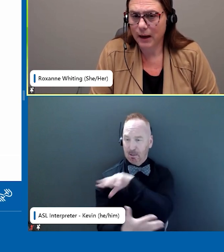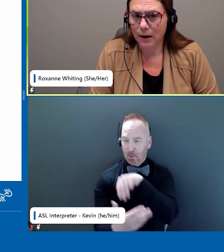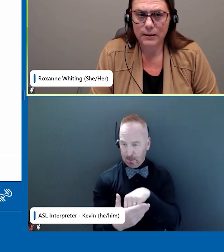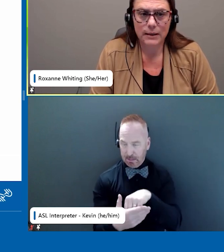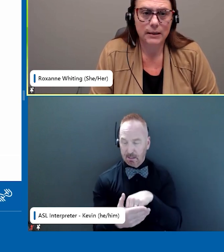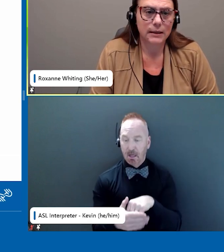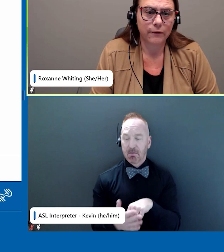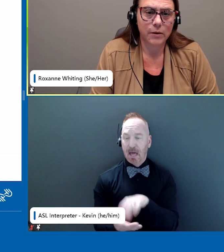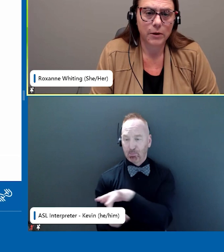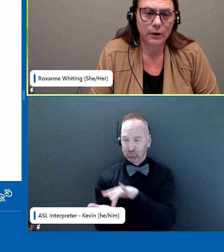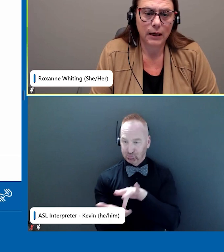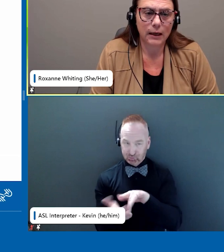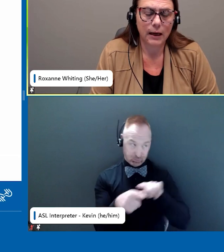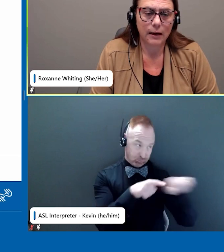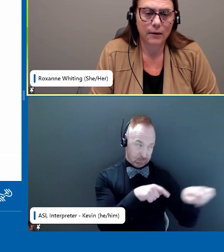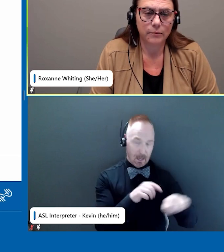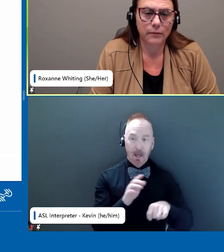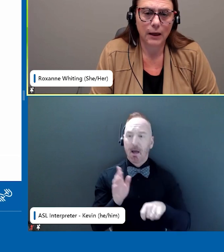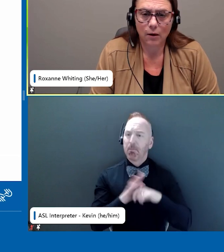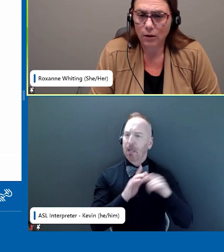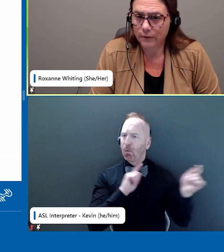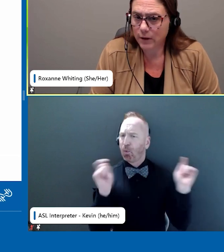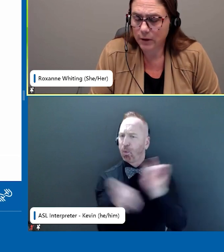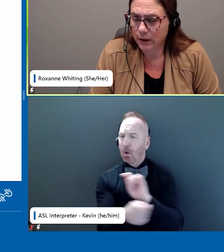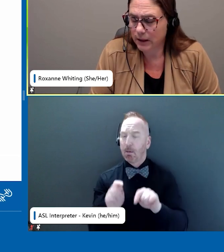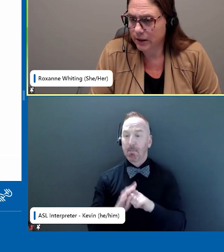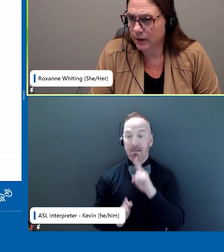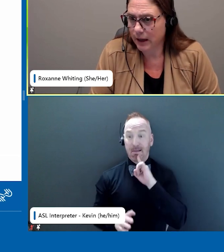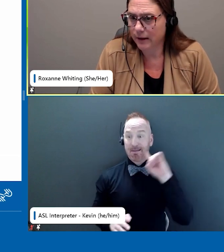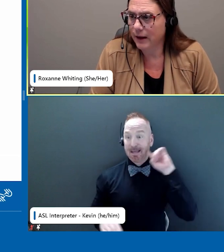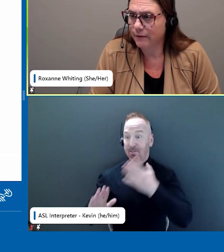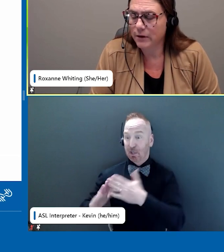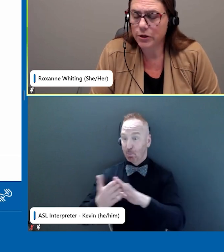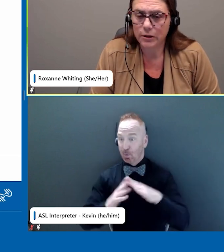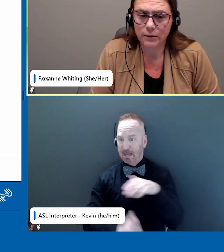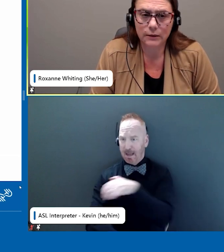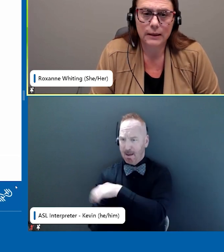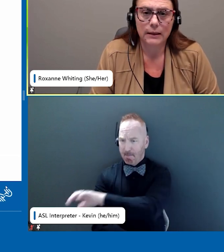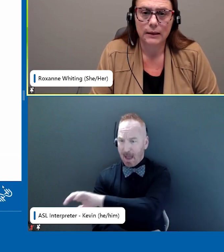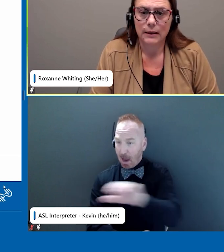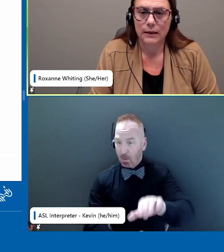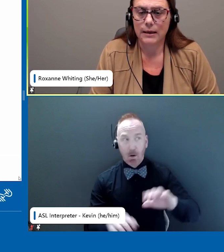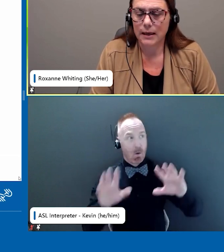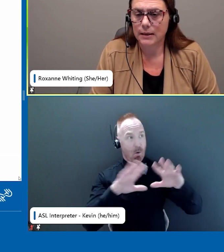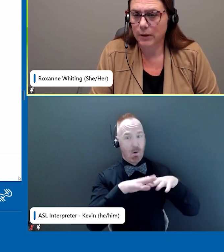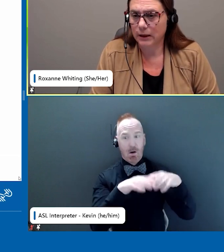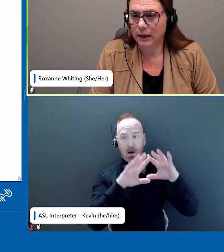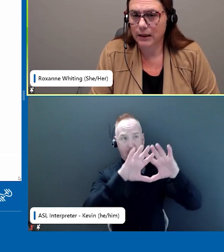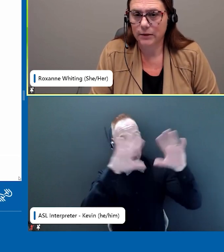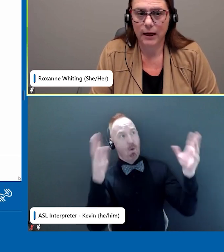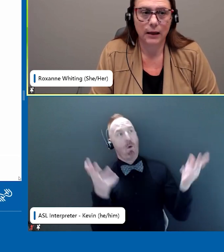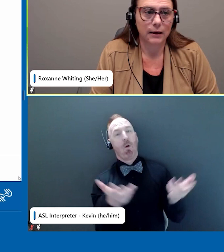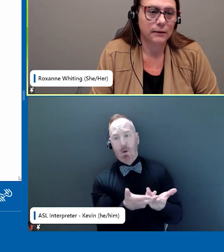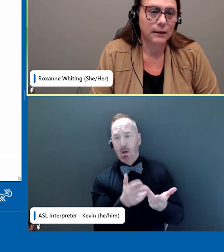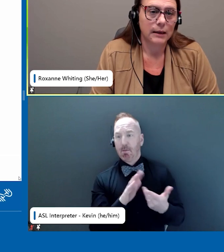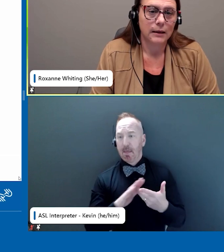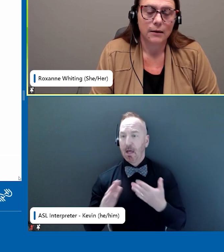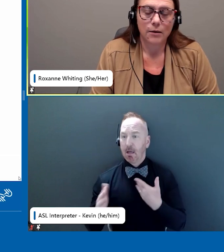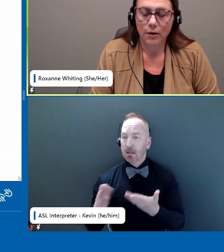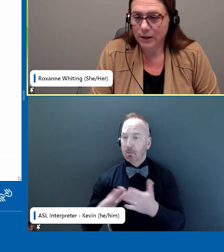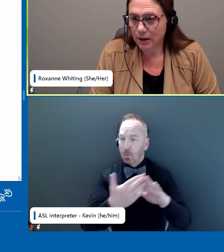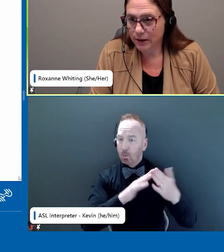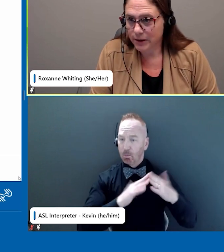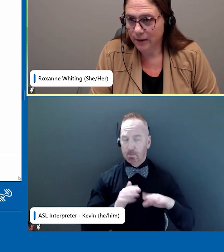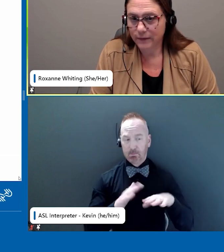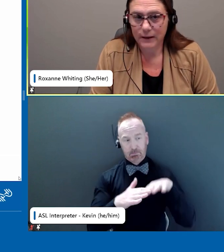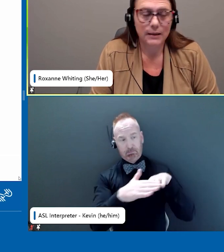really empowers the deaf community and all of the community too to have that functional accessibility so they can